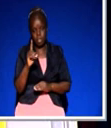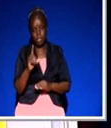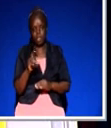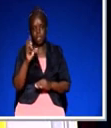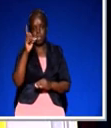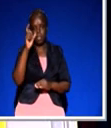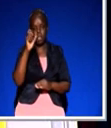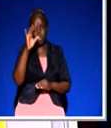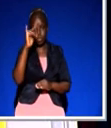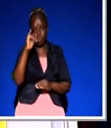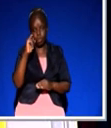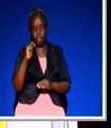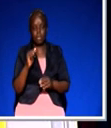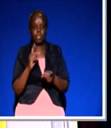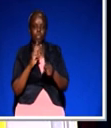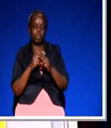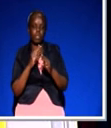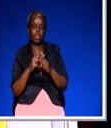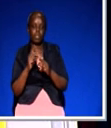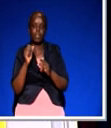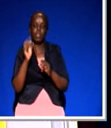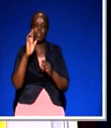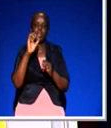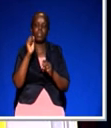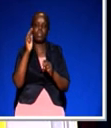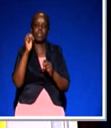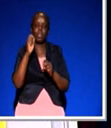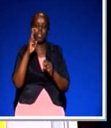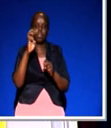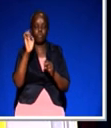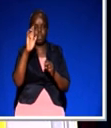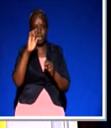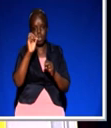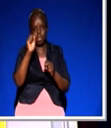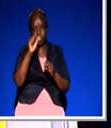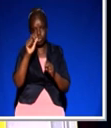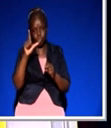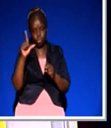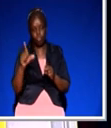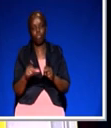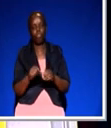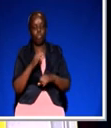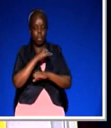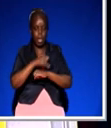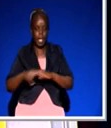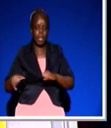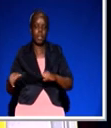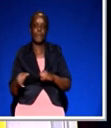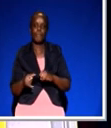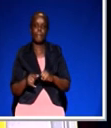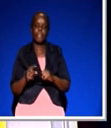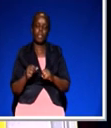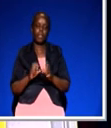XY is what we call a transversal line. So a transversal line in